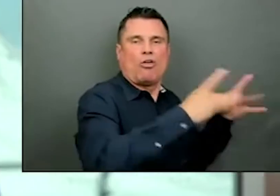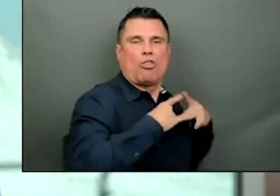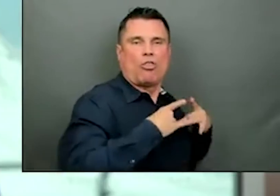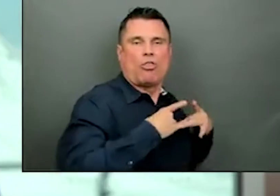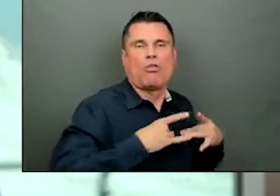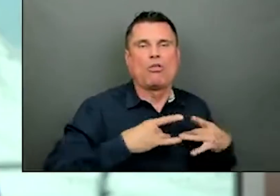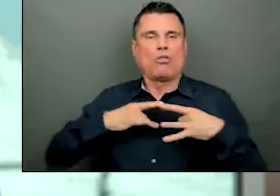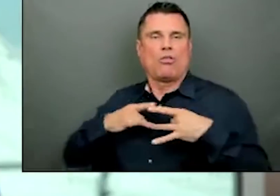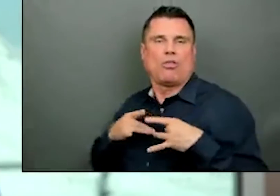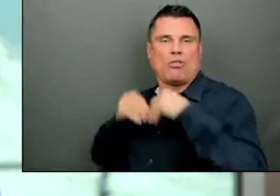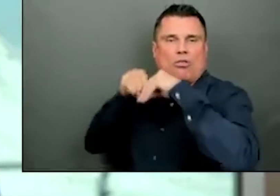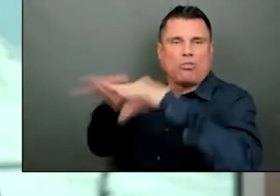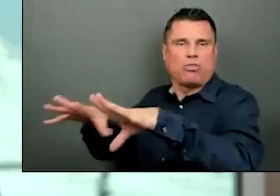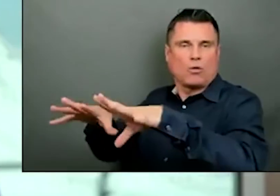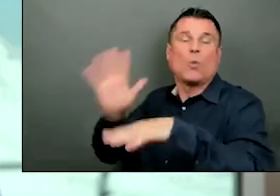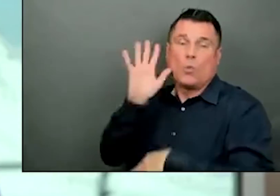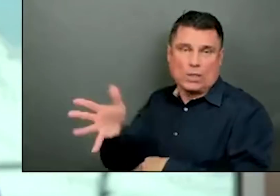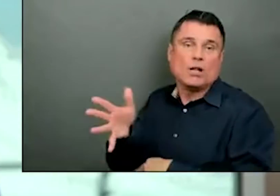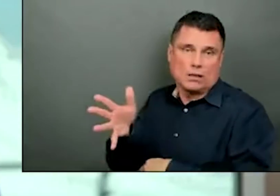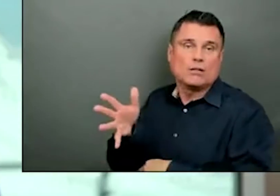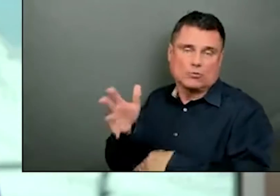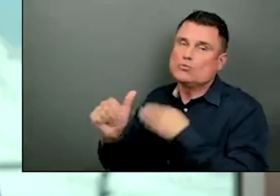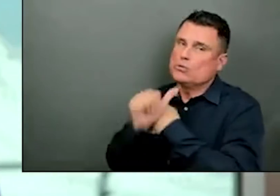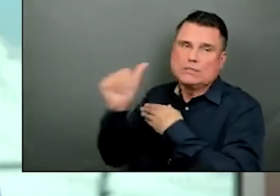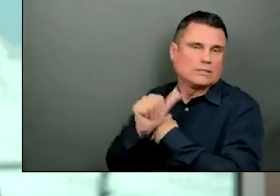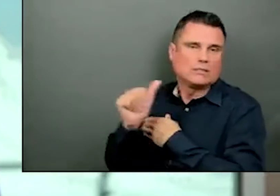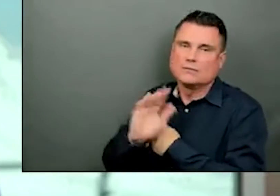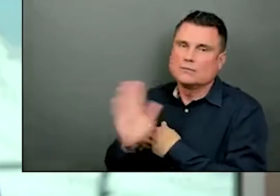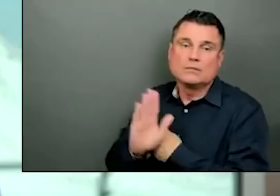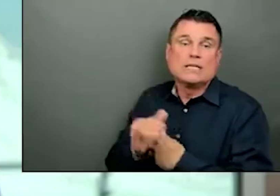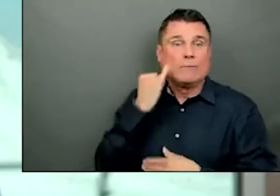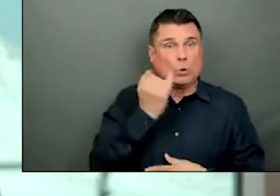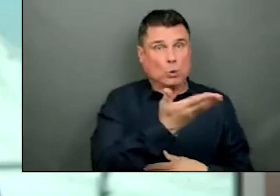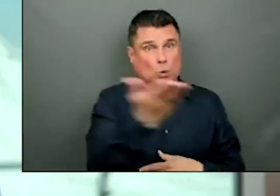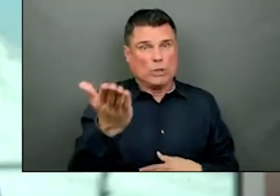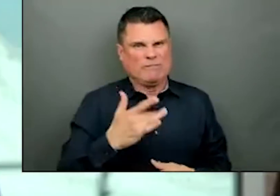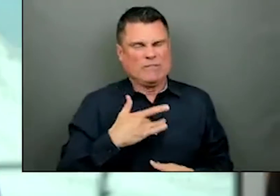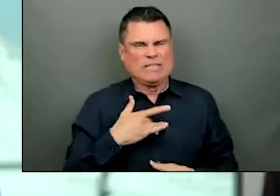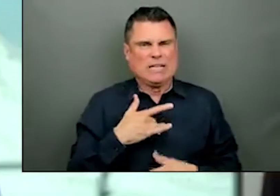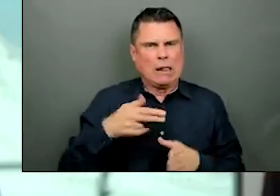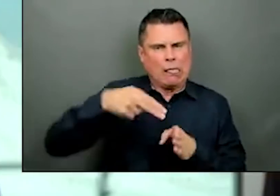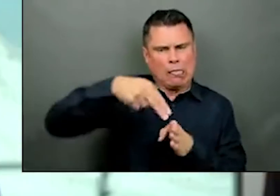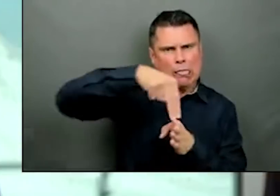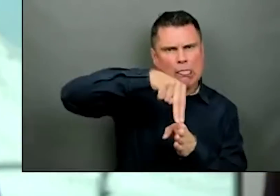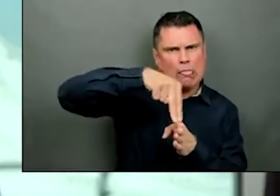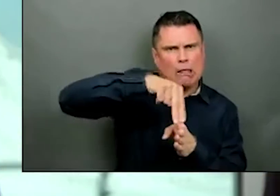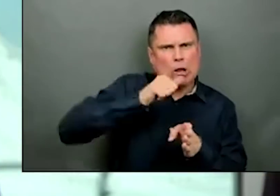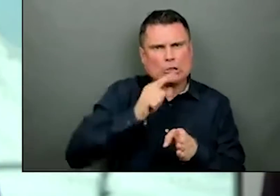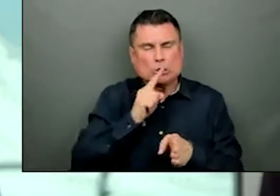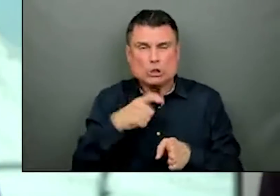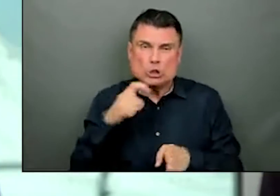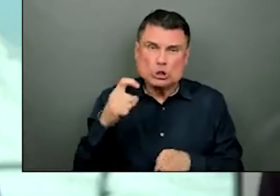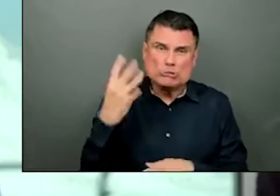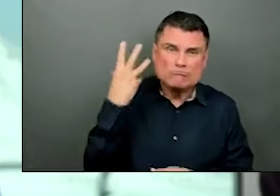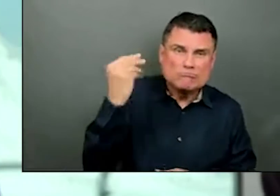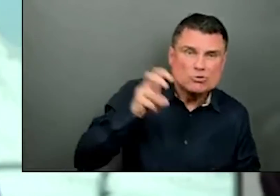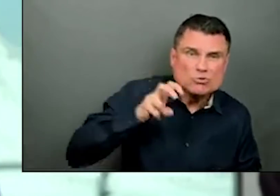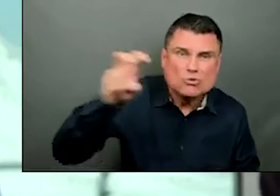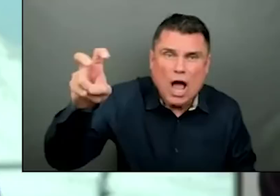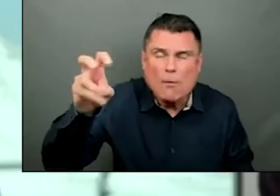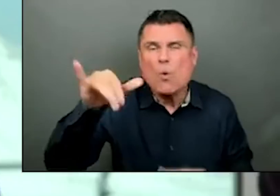weekend, just don't go. A good guideline is to think about staying within the area where you would go for a day